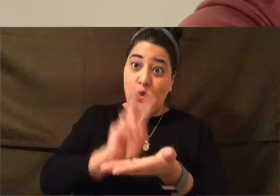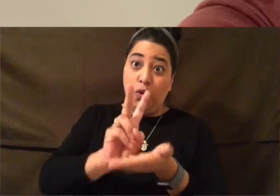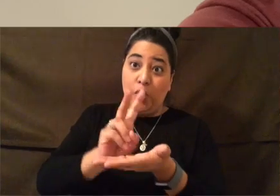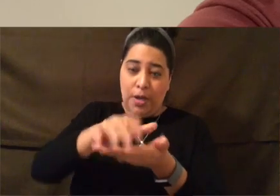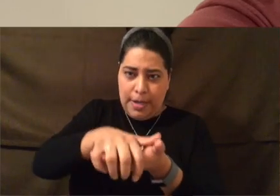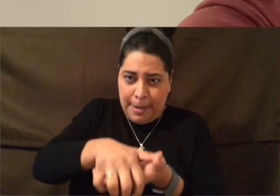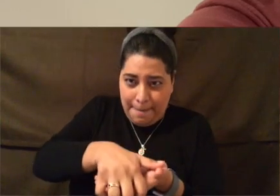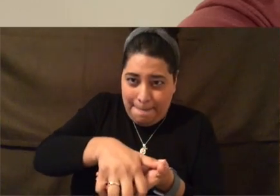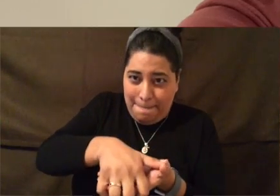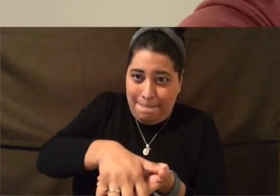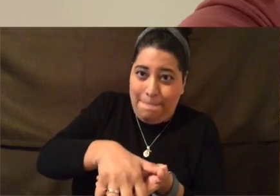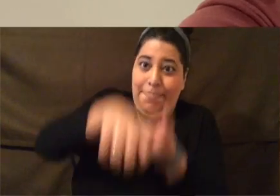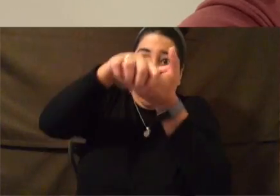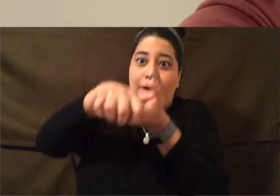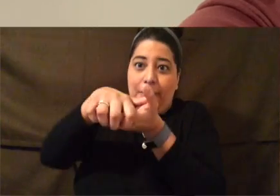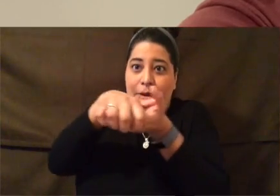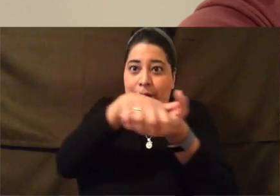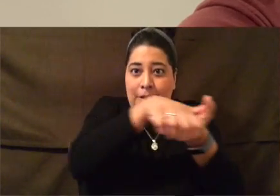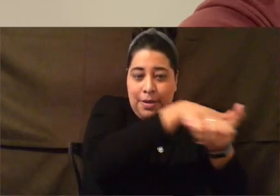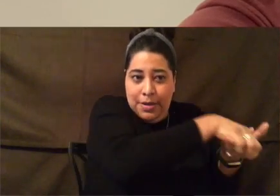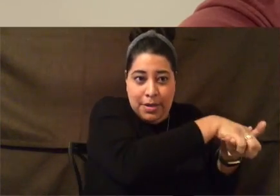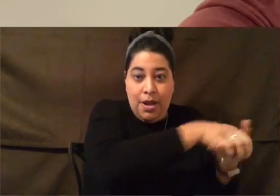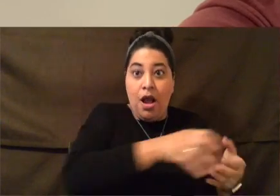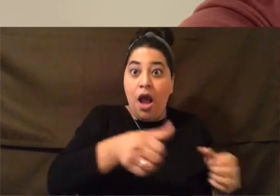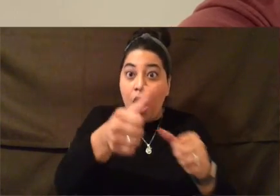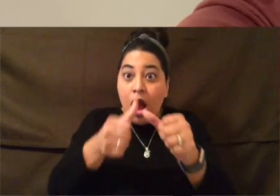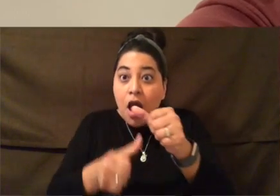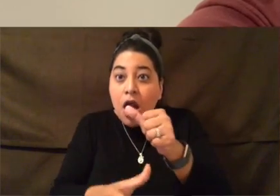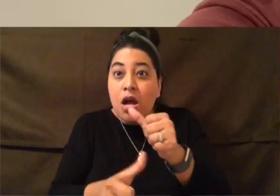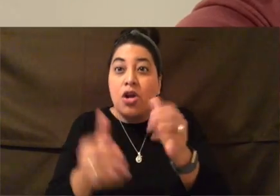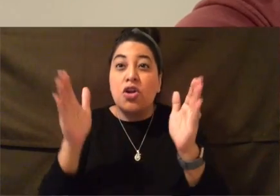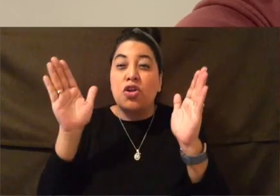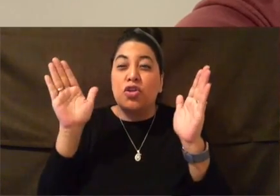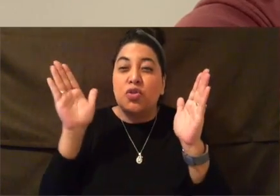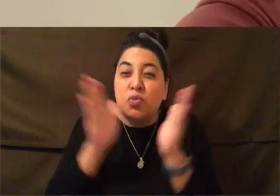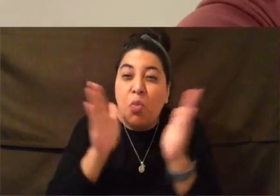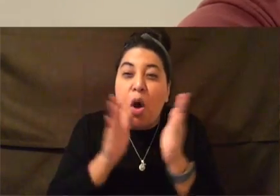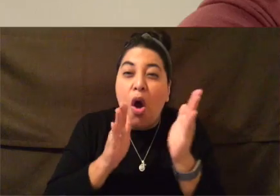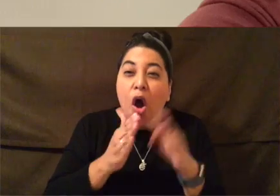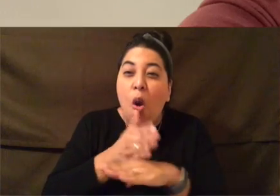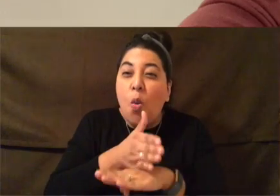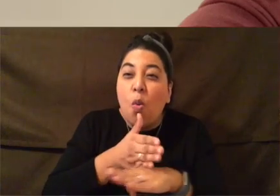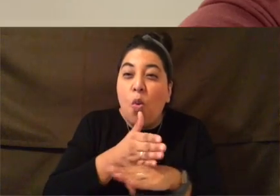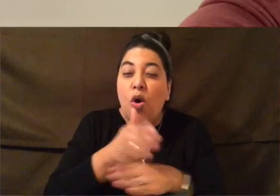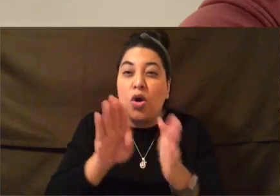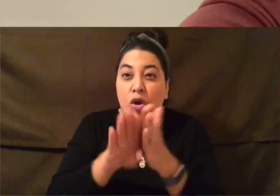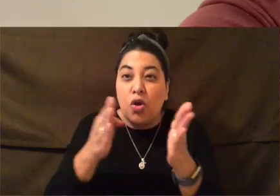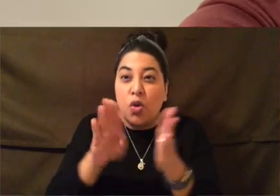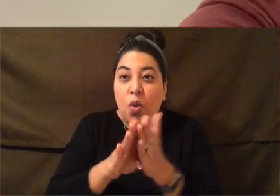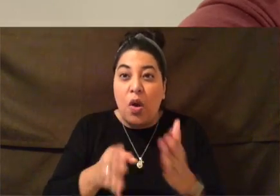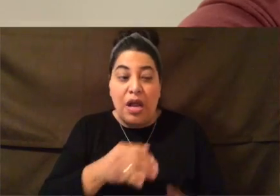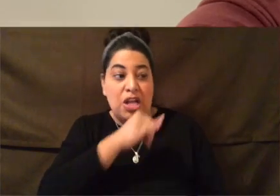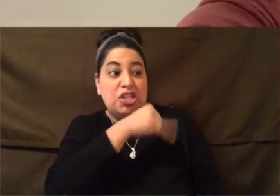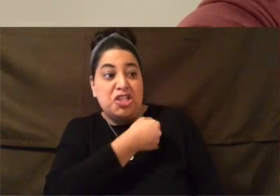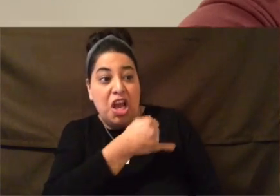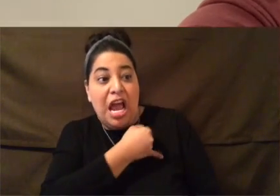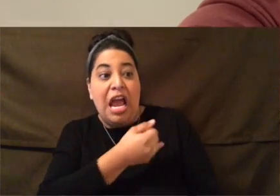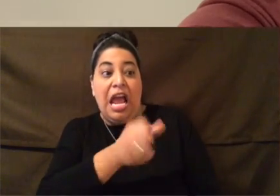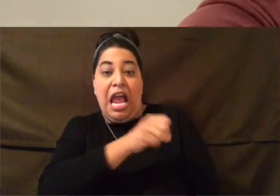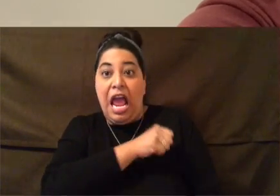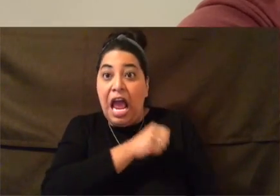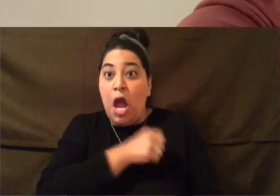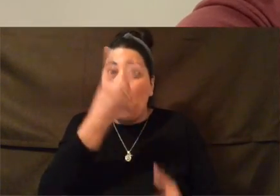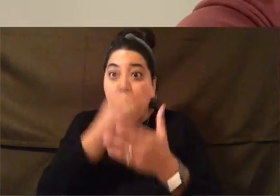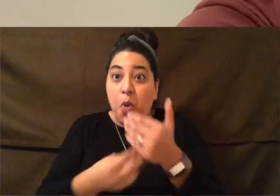came over and helped him lift the stone square out of its place. Underneath was a small wooden door. Jack and